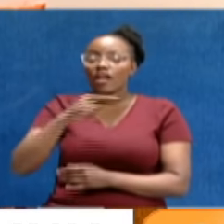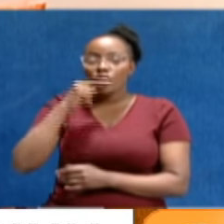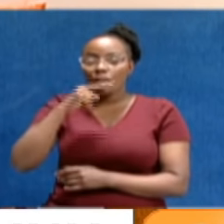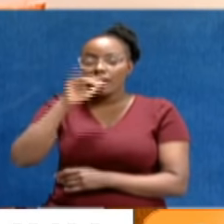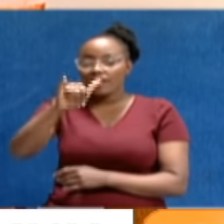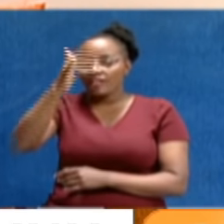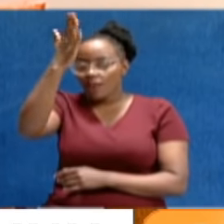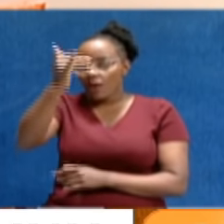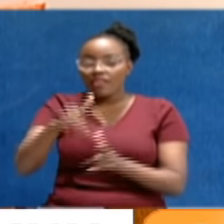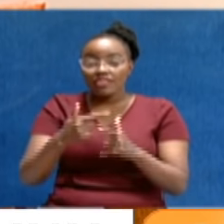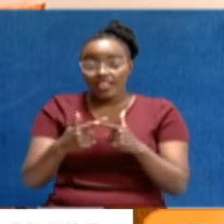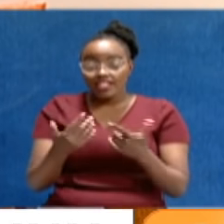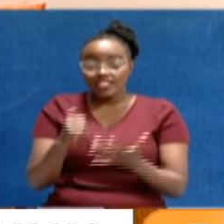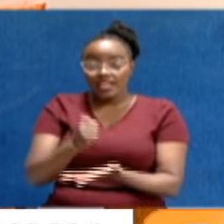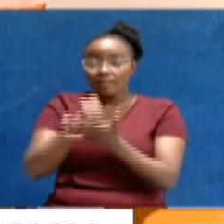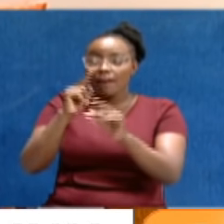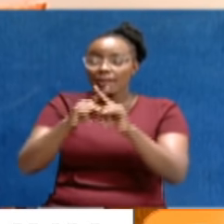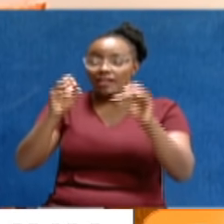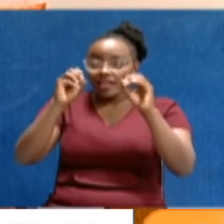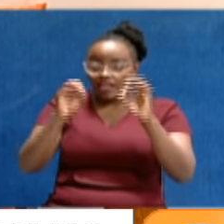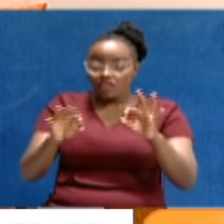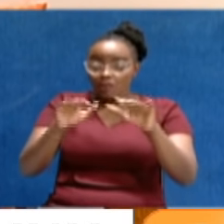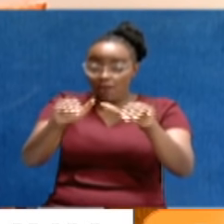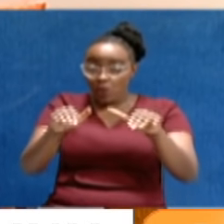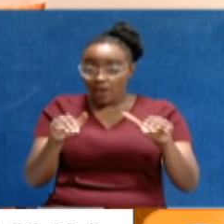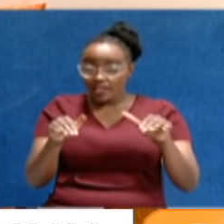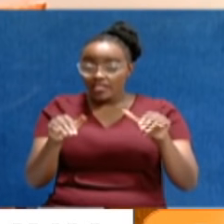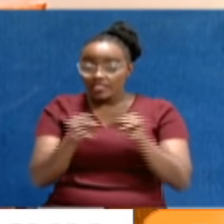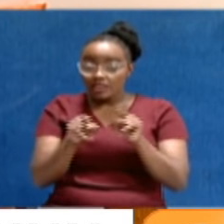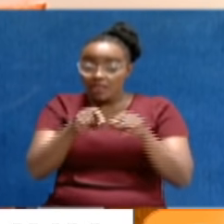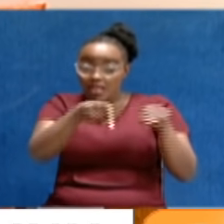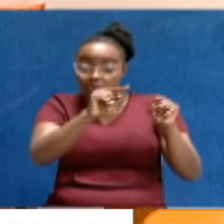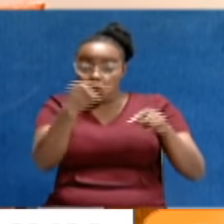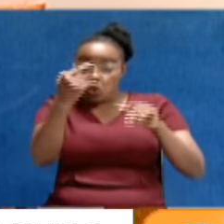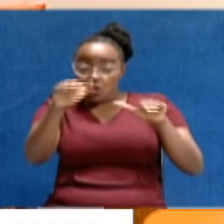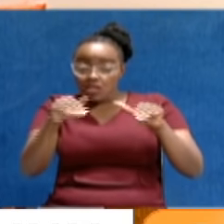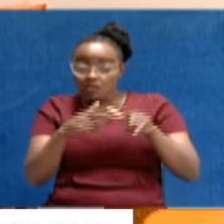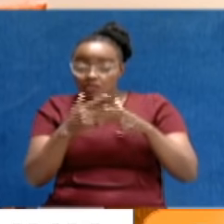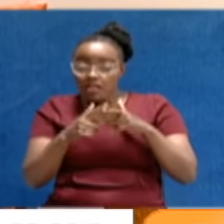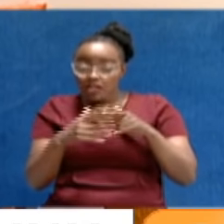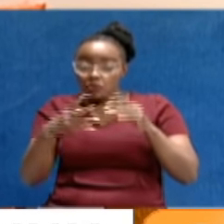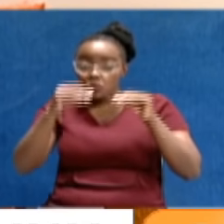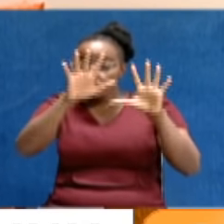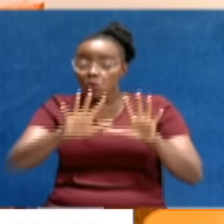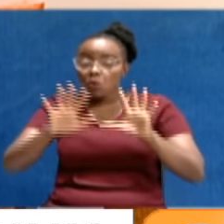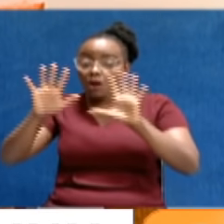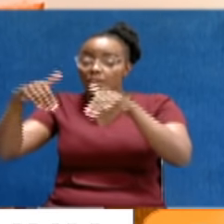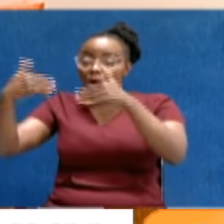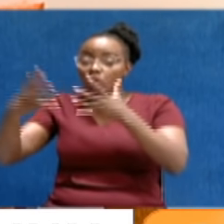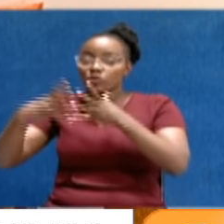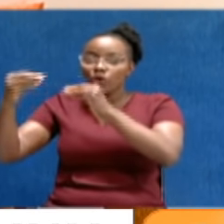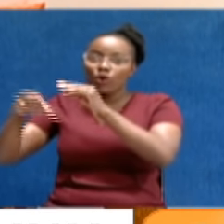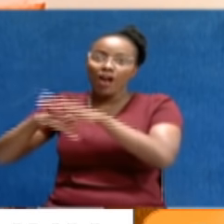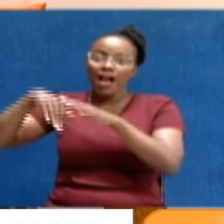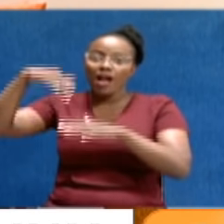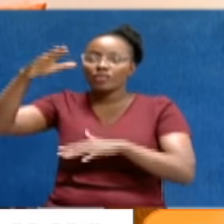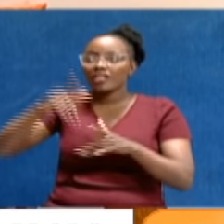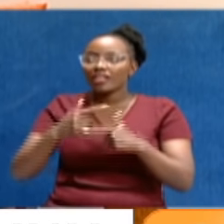contribution, because then it helps. But if I wait, like they do, to go into rallies or to go outside